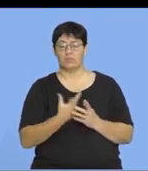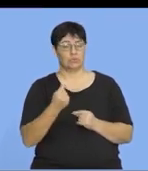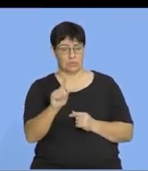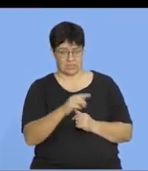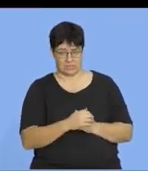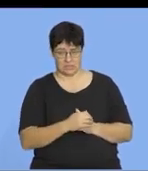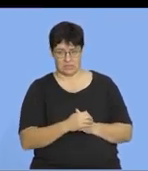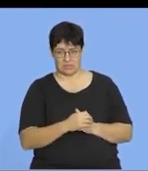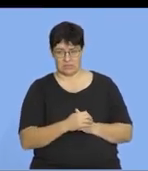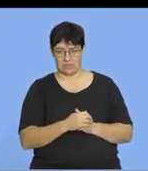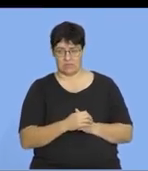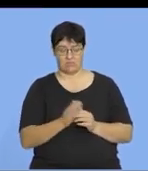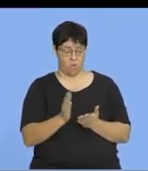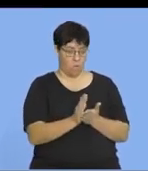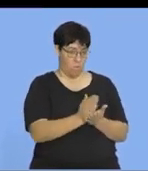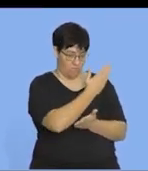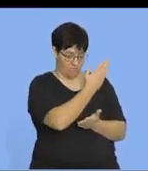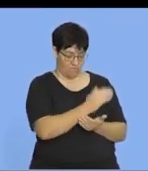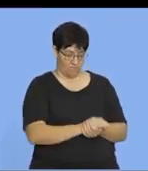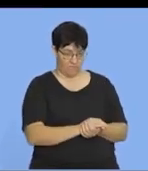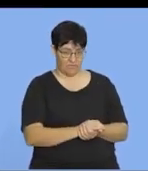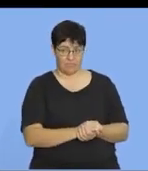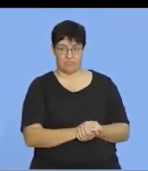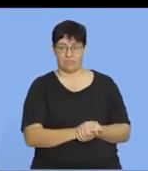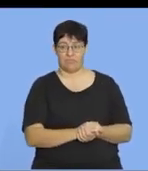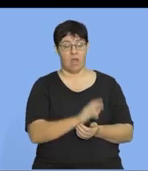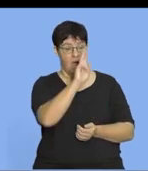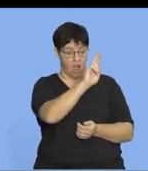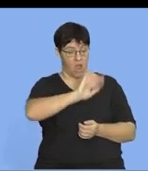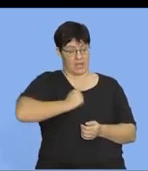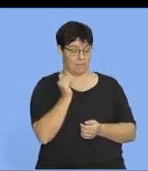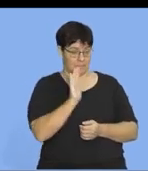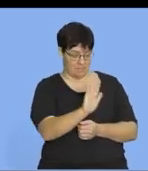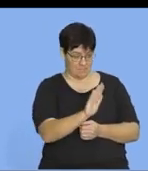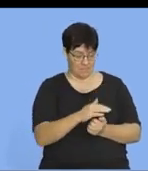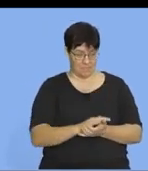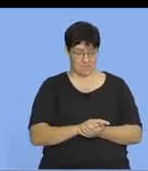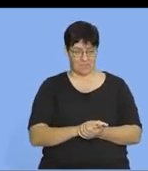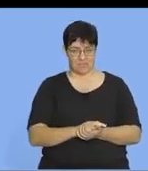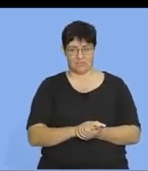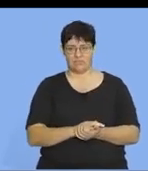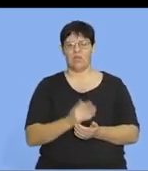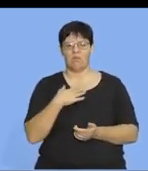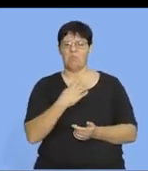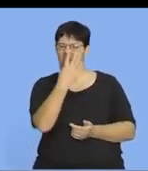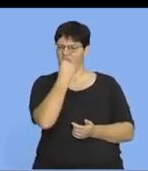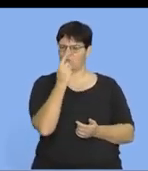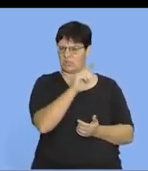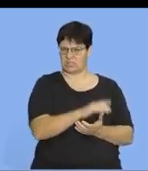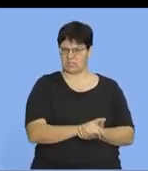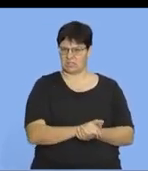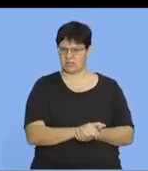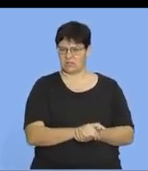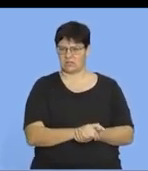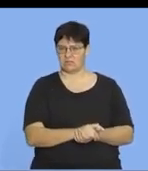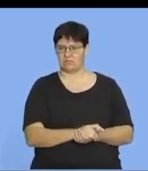what I'm going to do is I'm going to quickly just take out the calculation. I'm going to keep my R. I need to show you what they're asking us for.